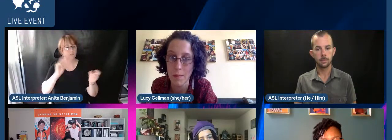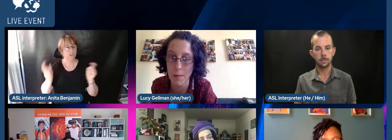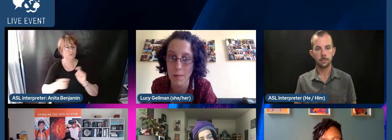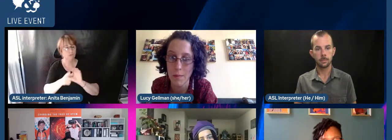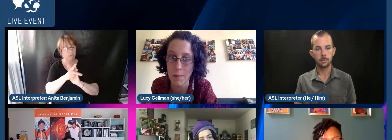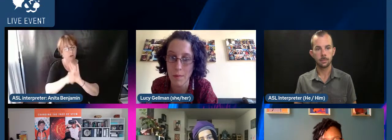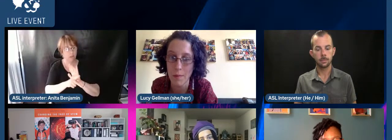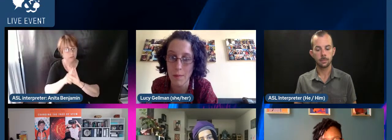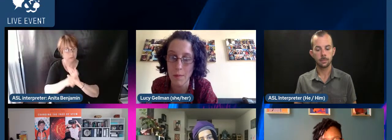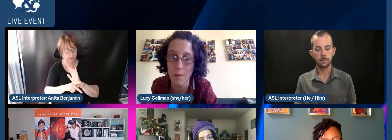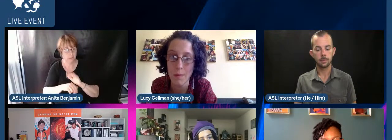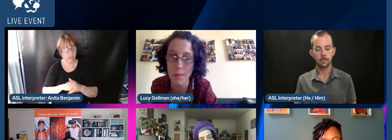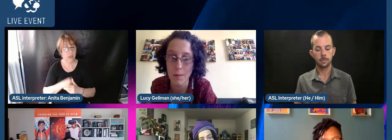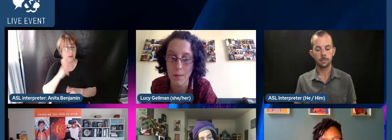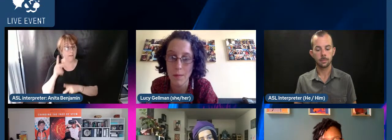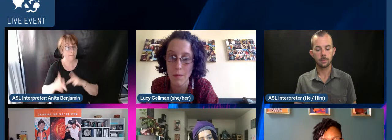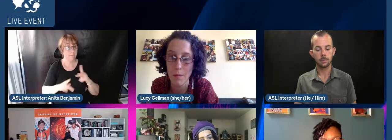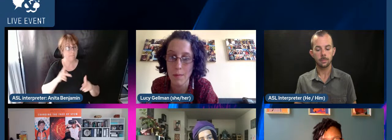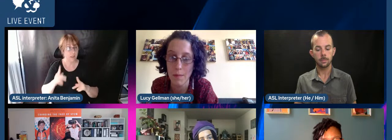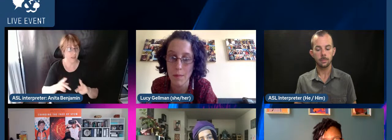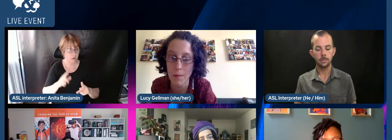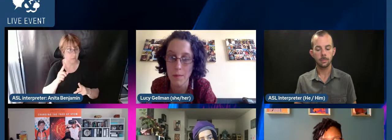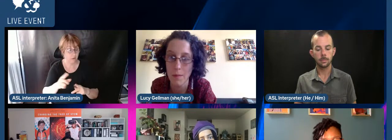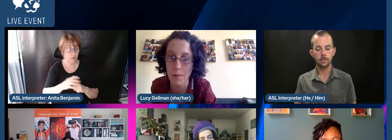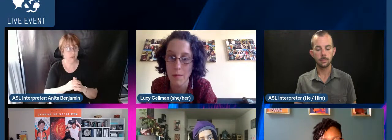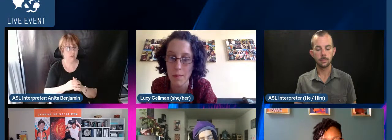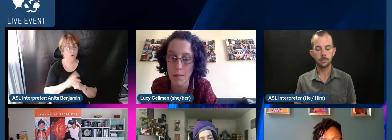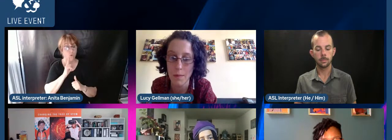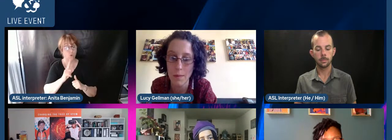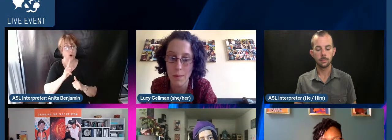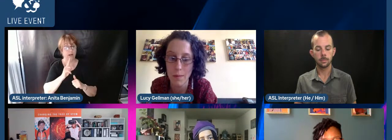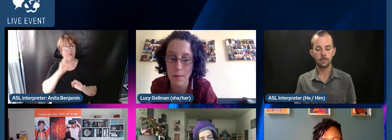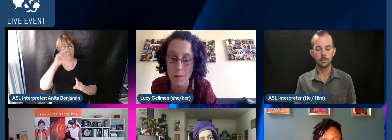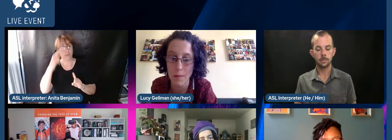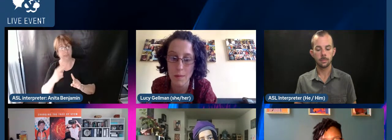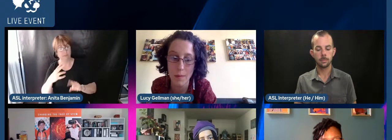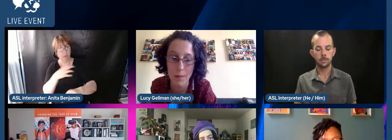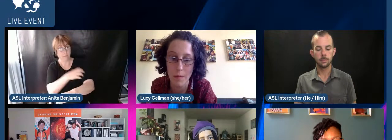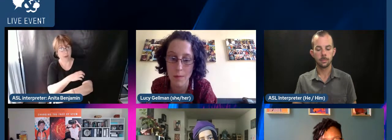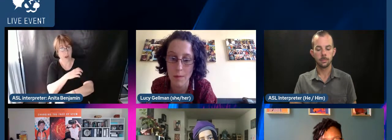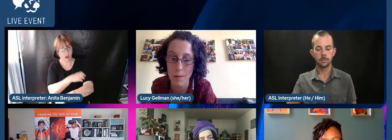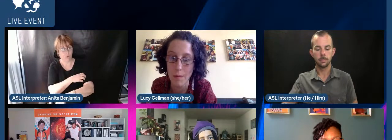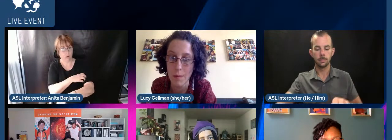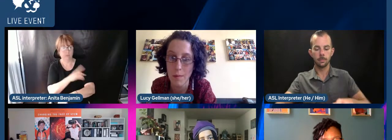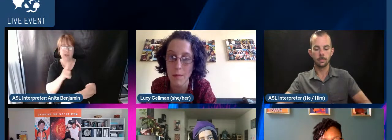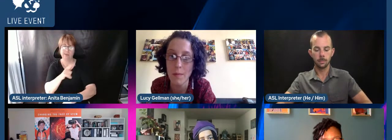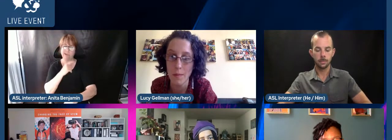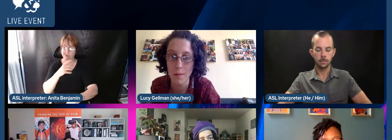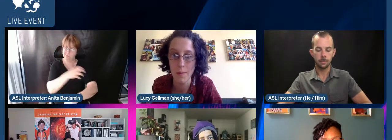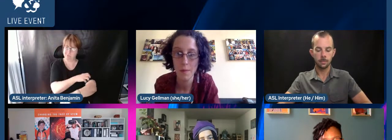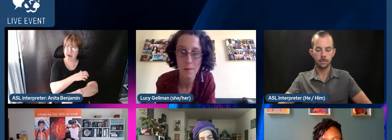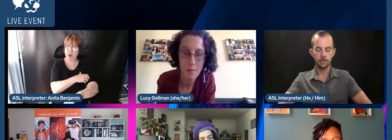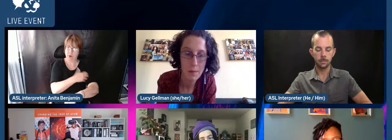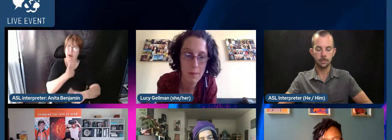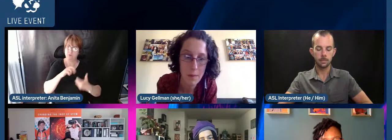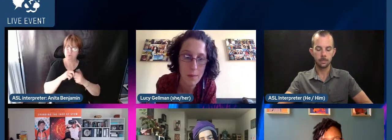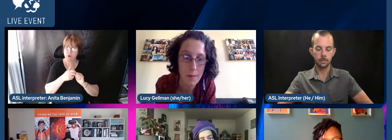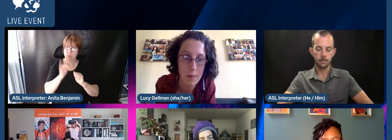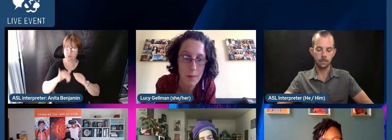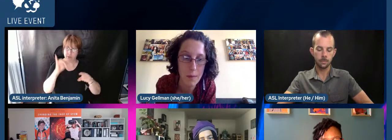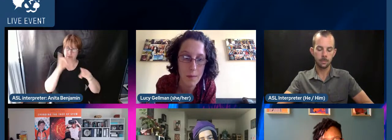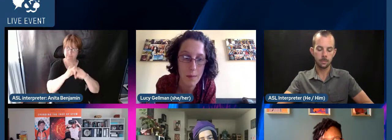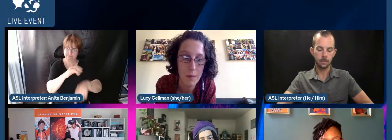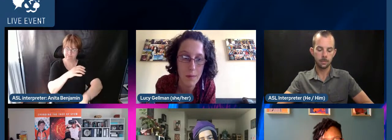in places of perceived power, because I have an issue with that whole word power, but